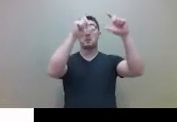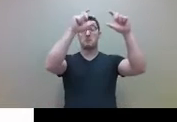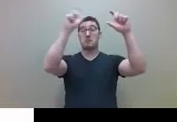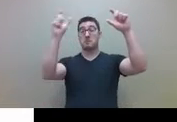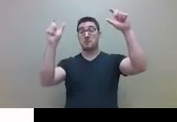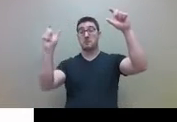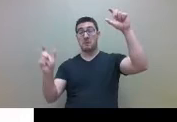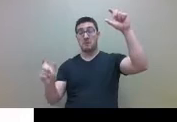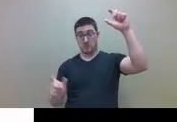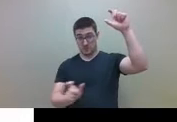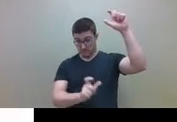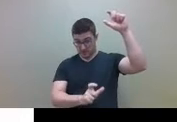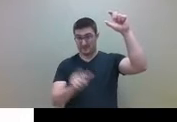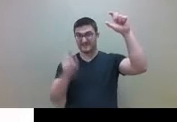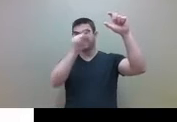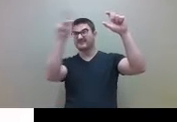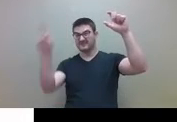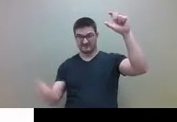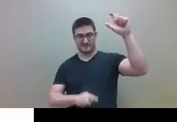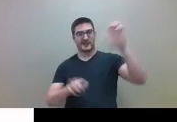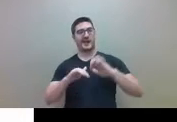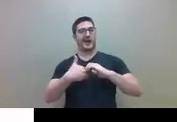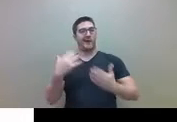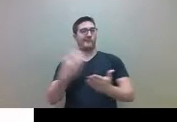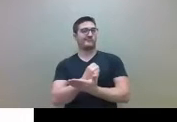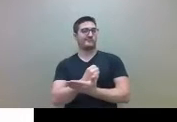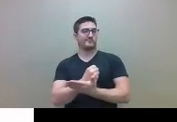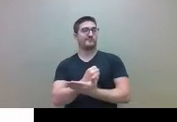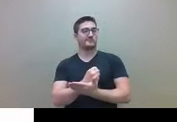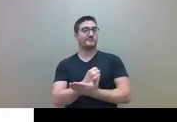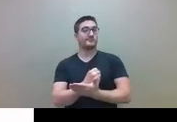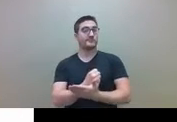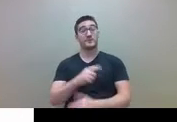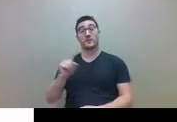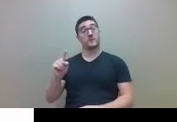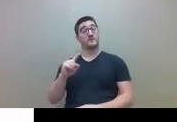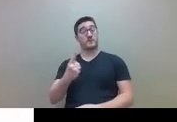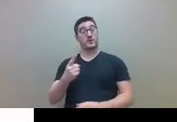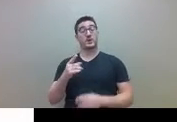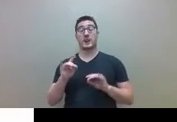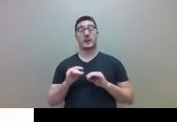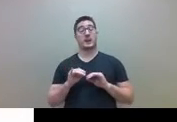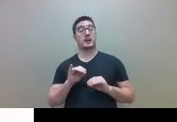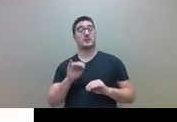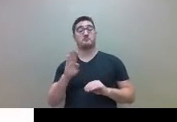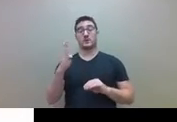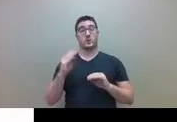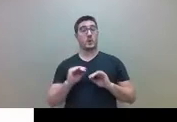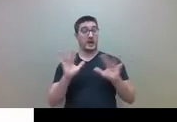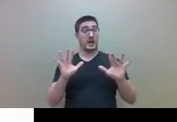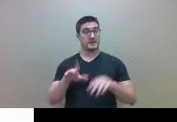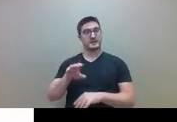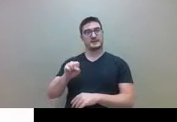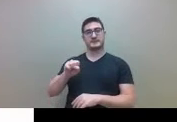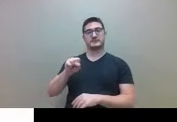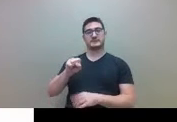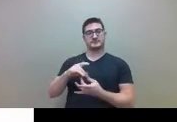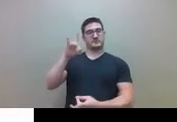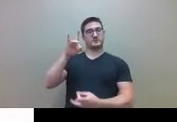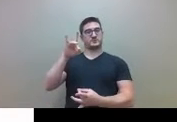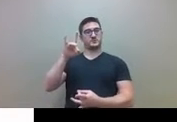perfect wellness wheel. So if we start with spiritual, what does that mean to you? What are your beliefs, your values, your